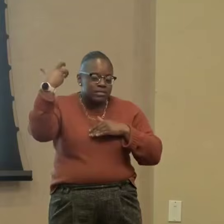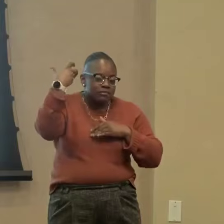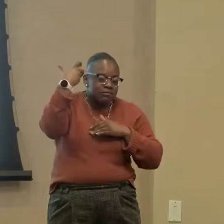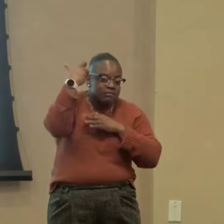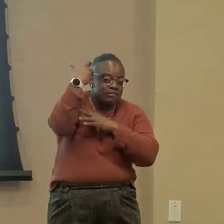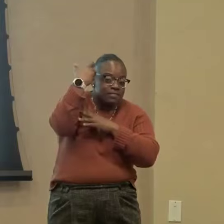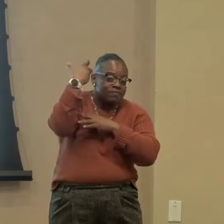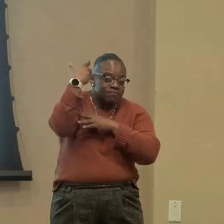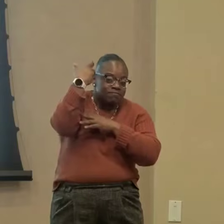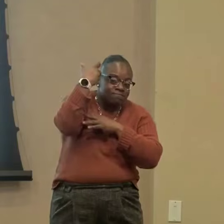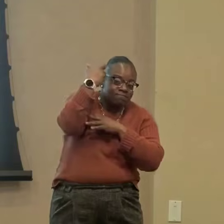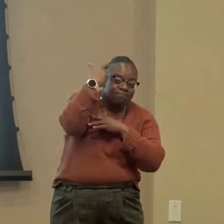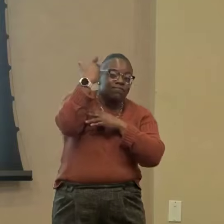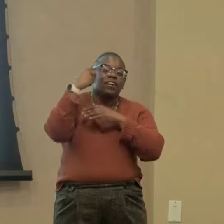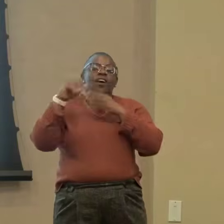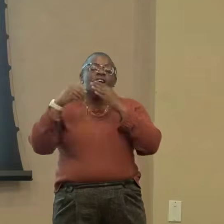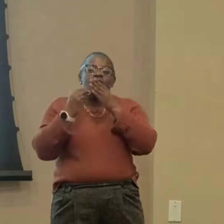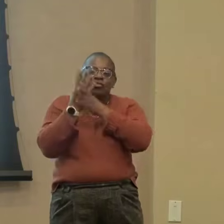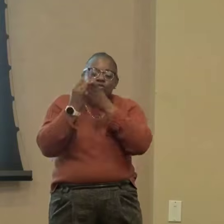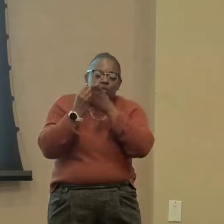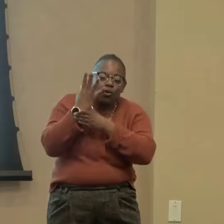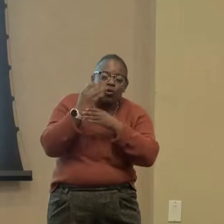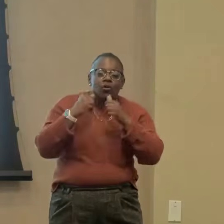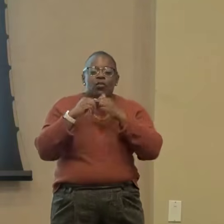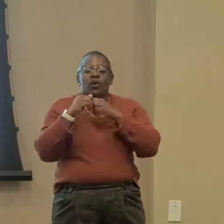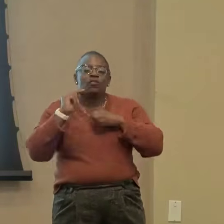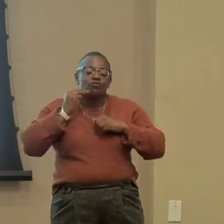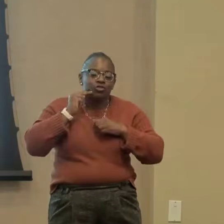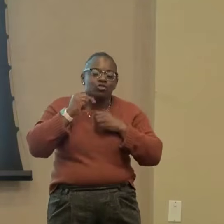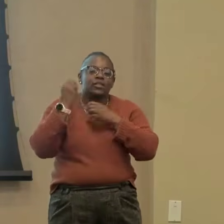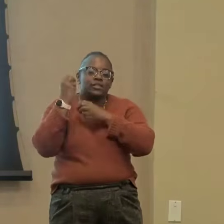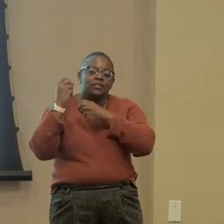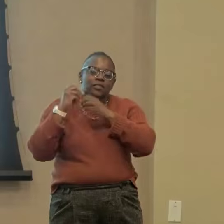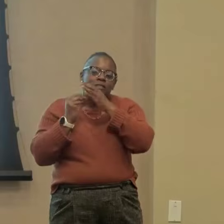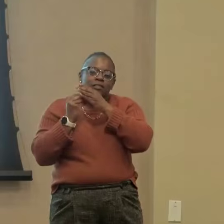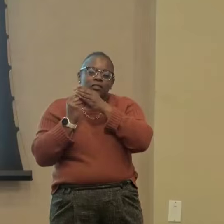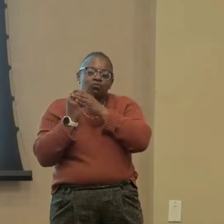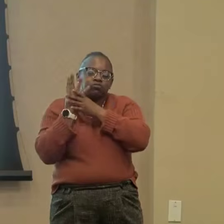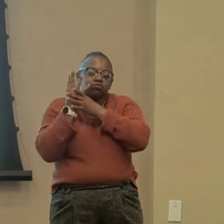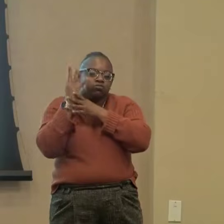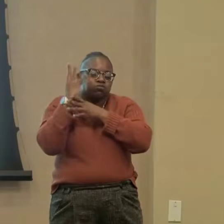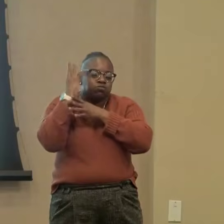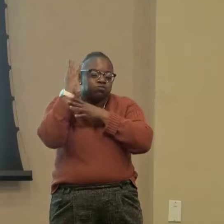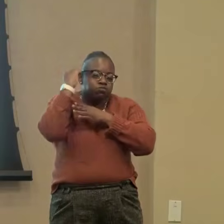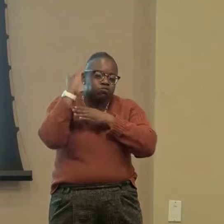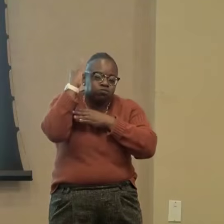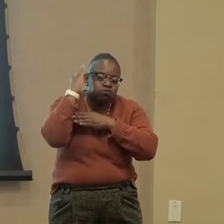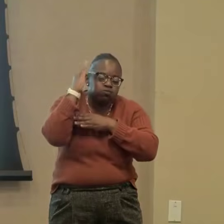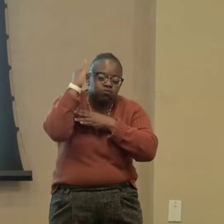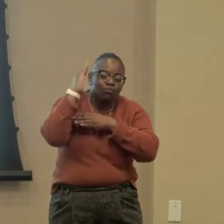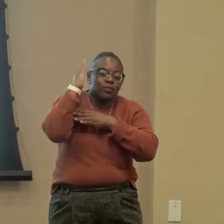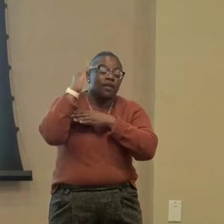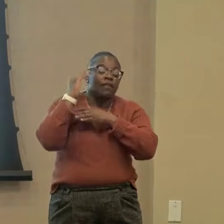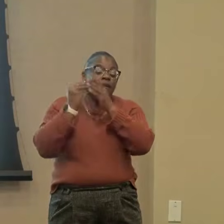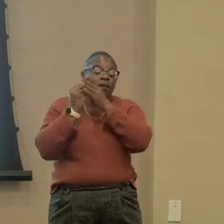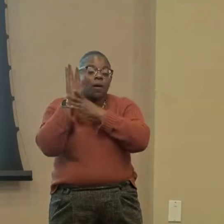scalp, and it takes all those growth factors, all those nutrients, and just supercharges that area, super